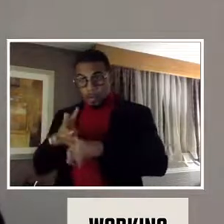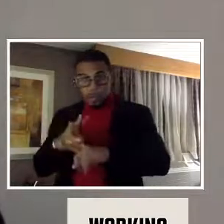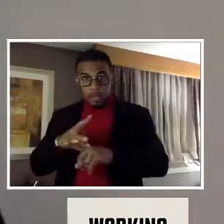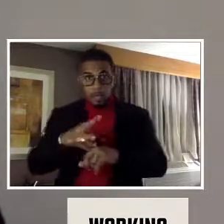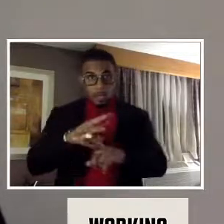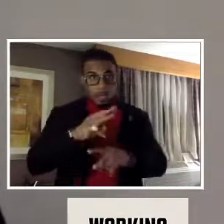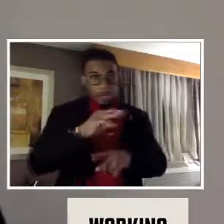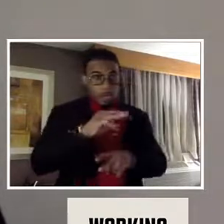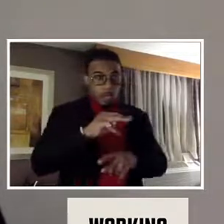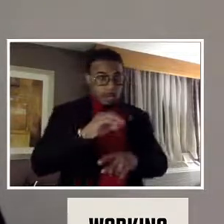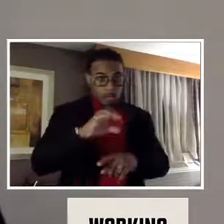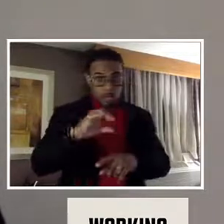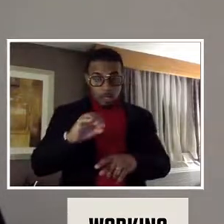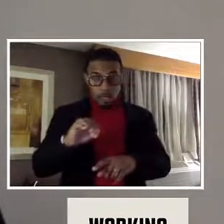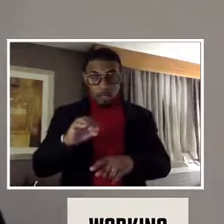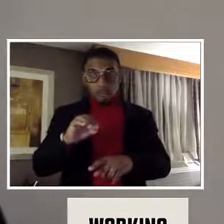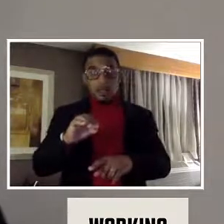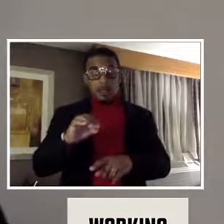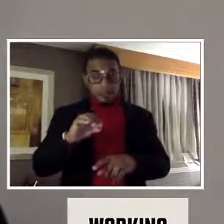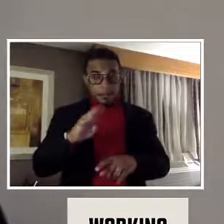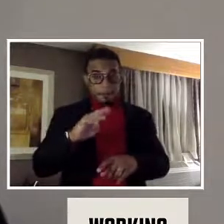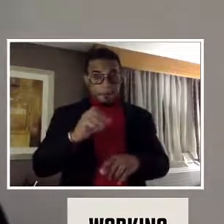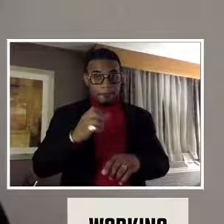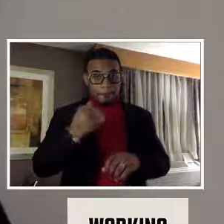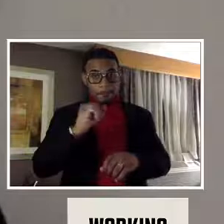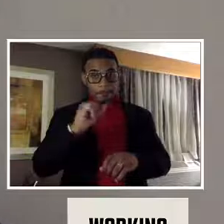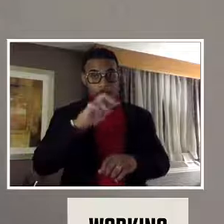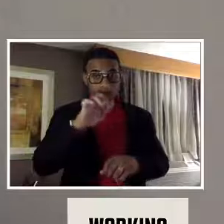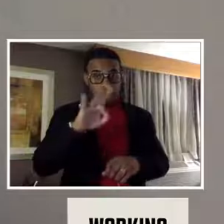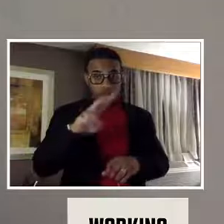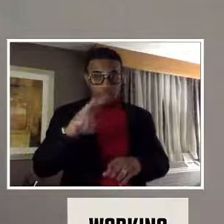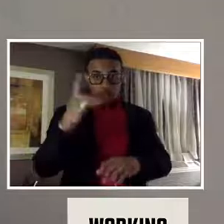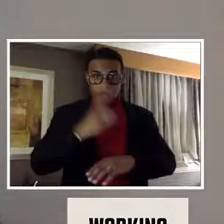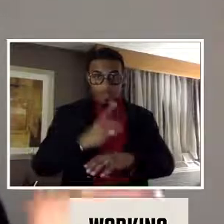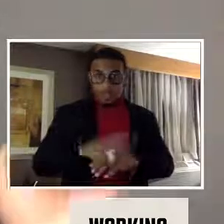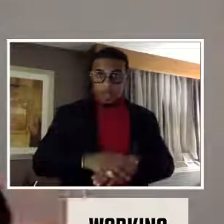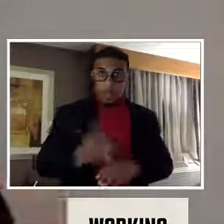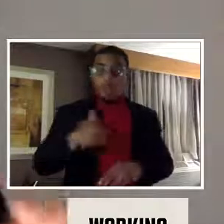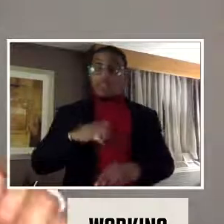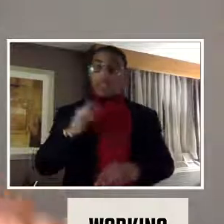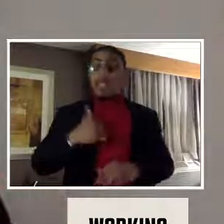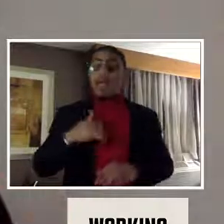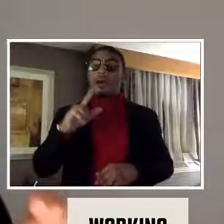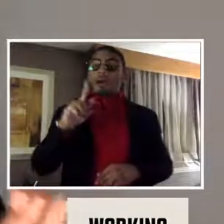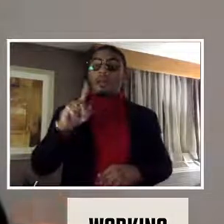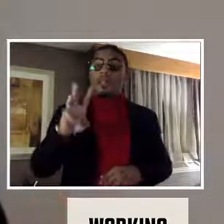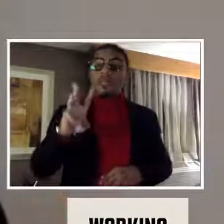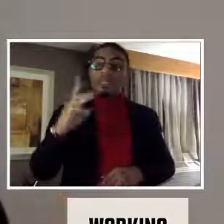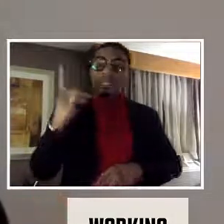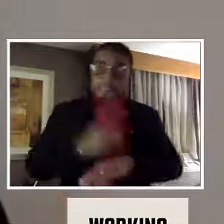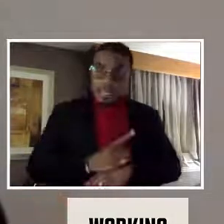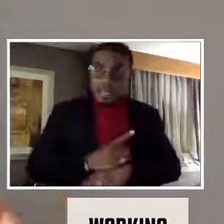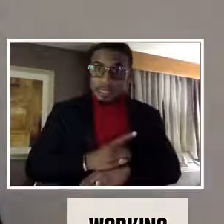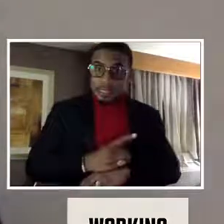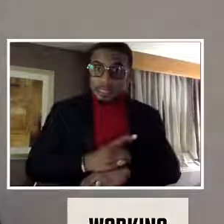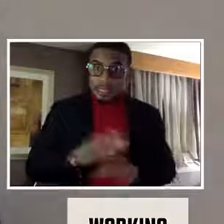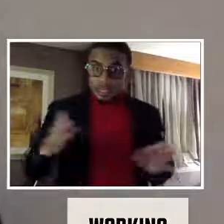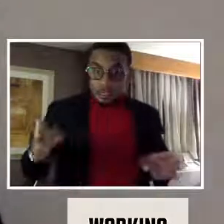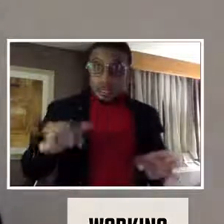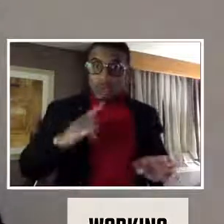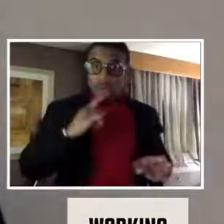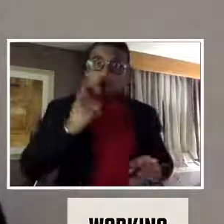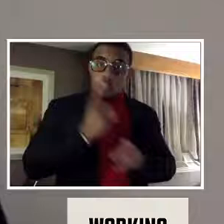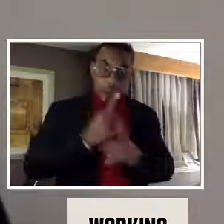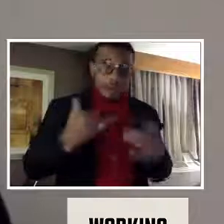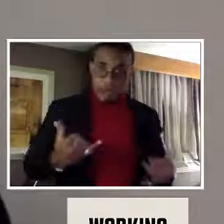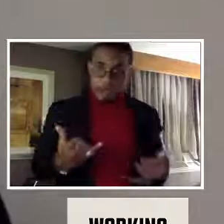The Montgomery bus boycott was 382 days. We got 26 days. We are